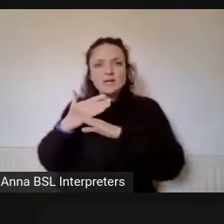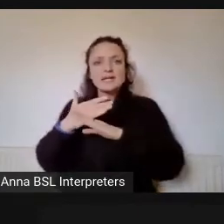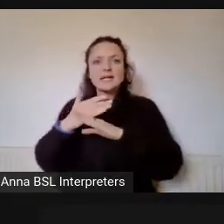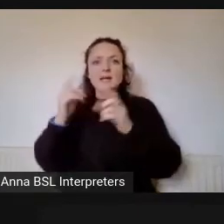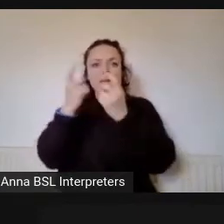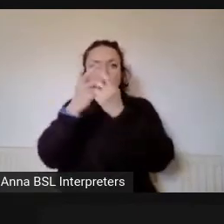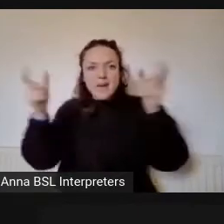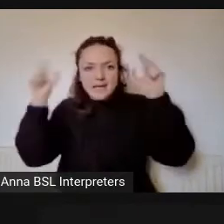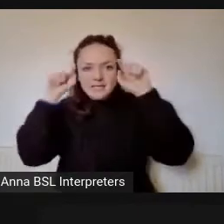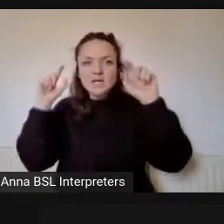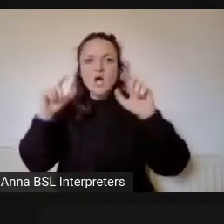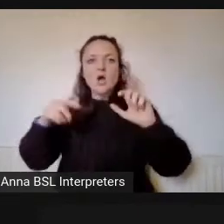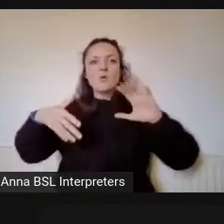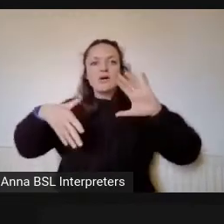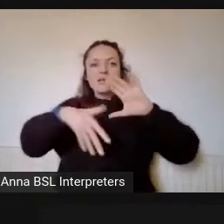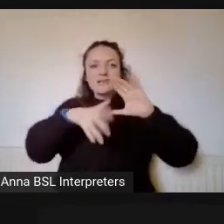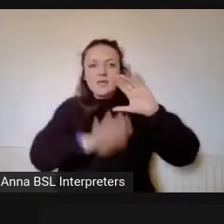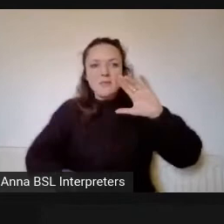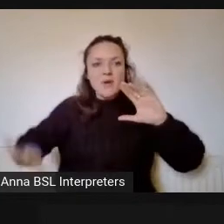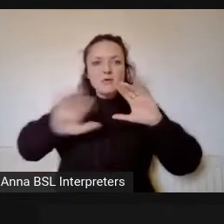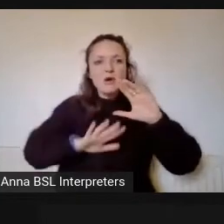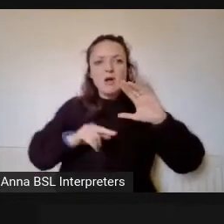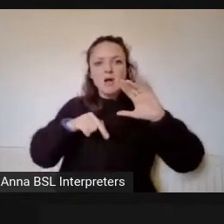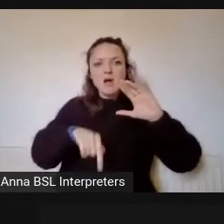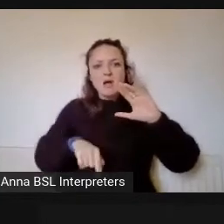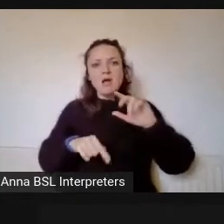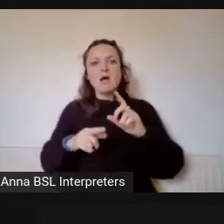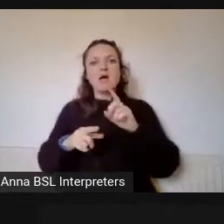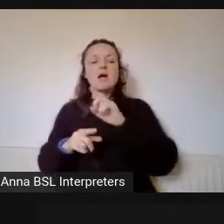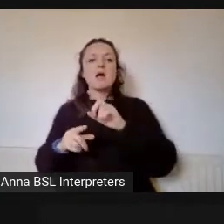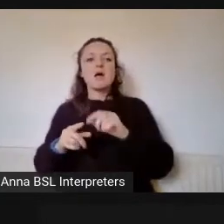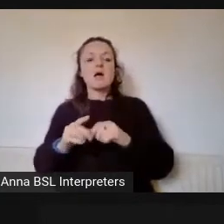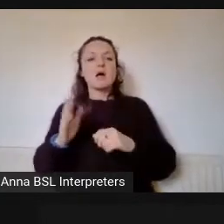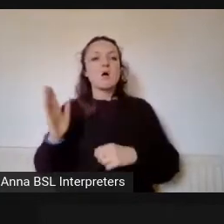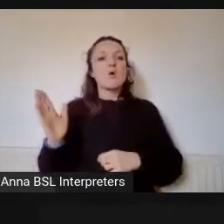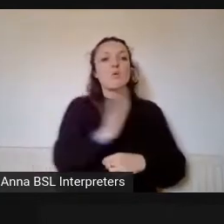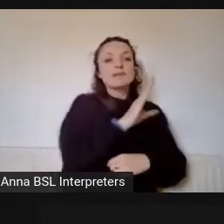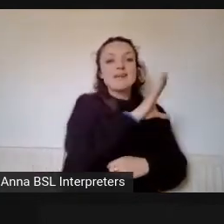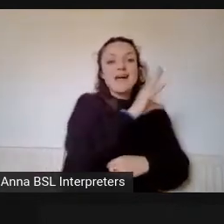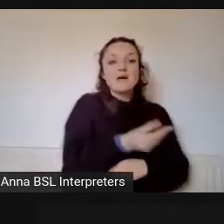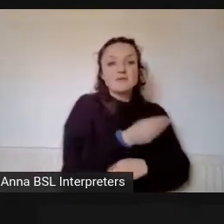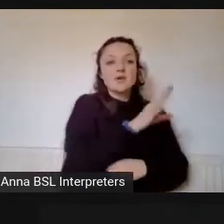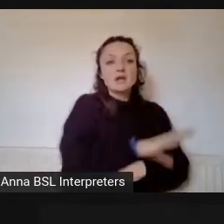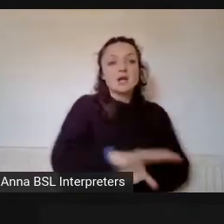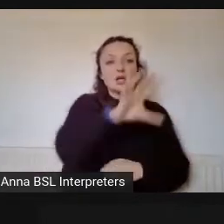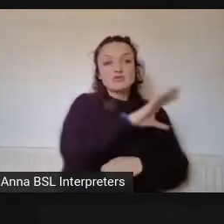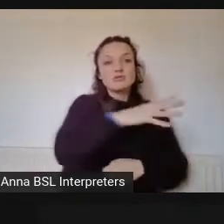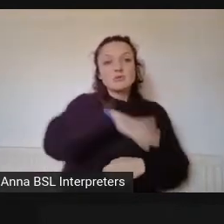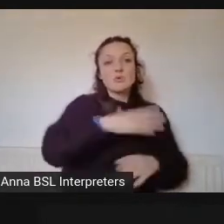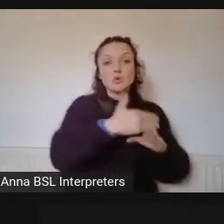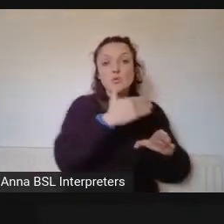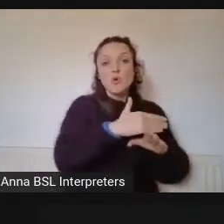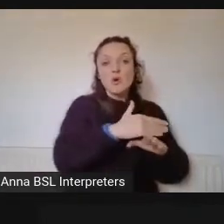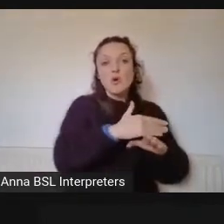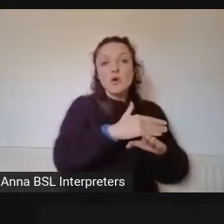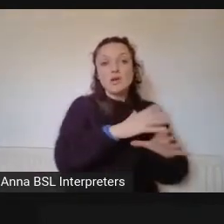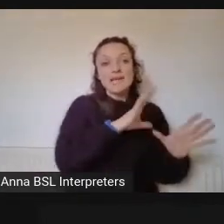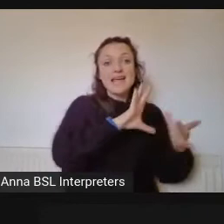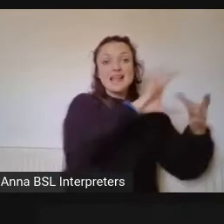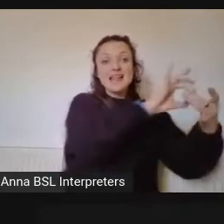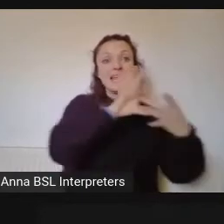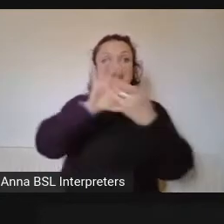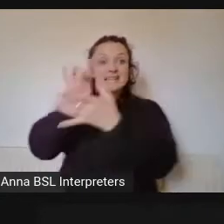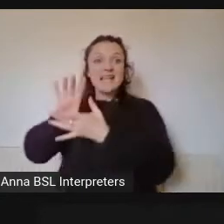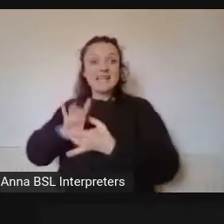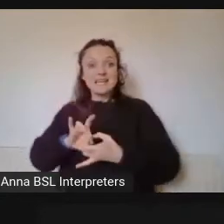America and African countries, in Western African countries. because they saw there was potential to go there